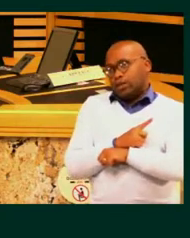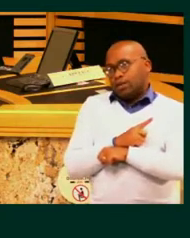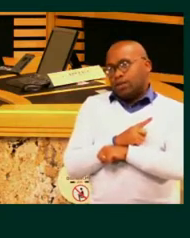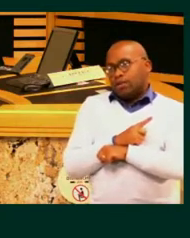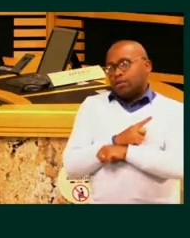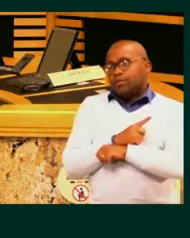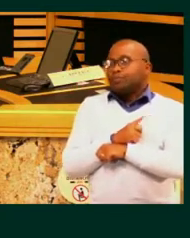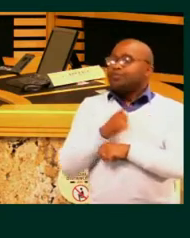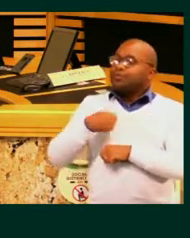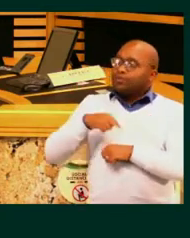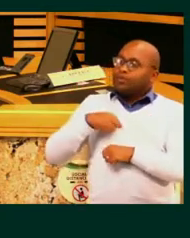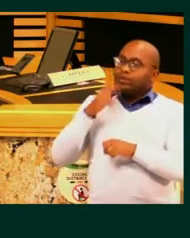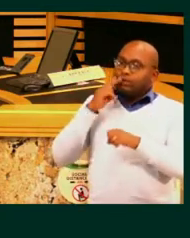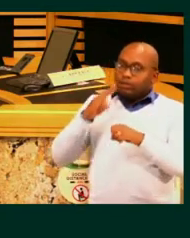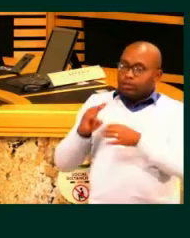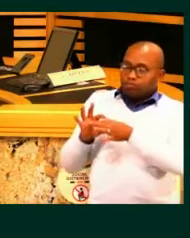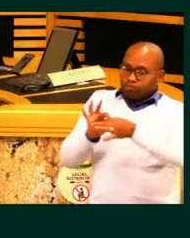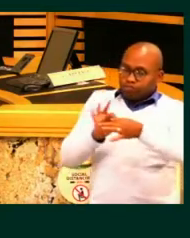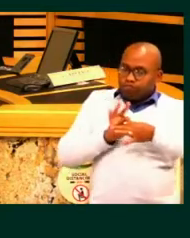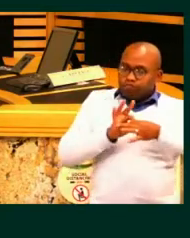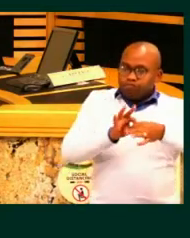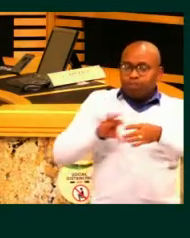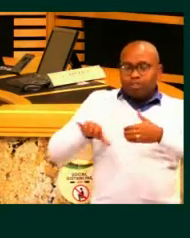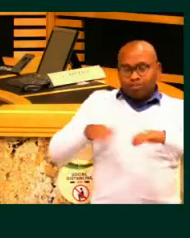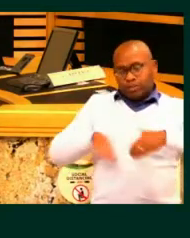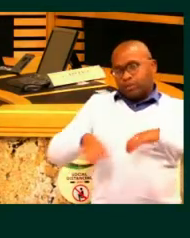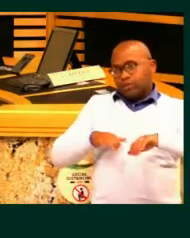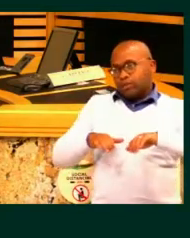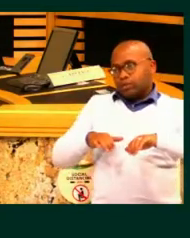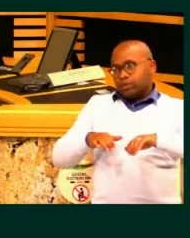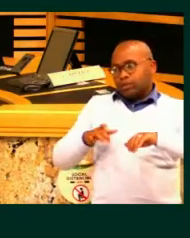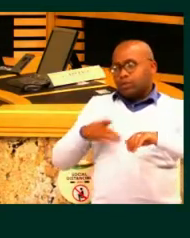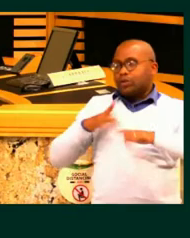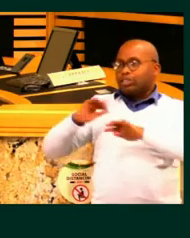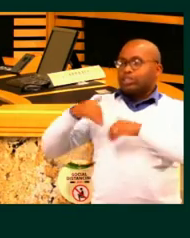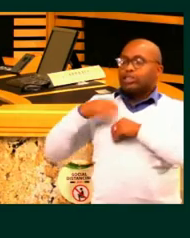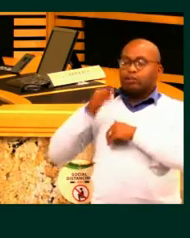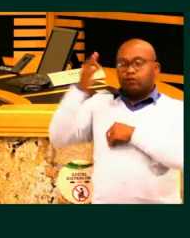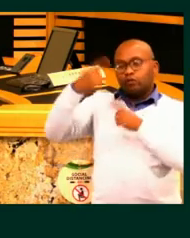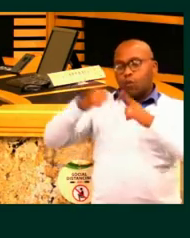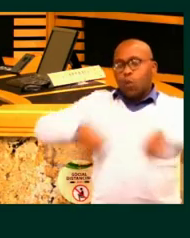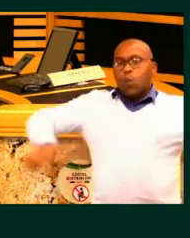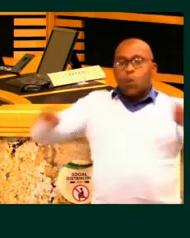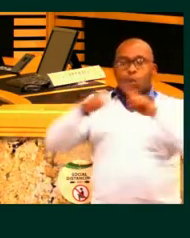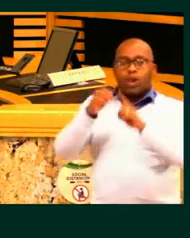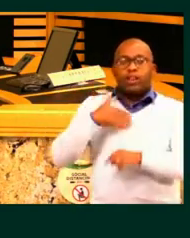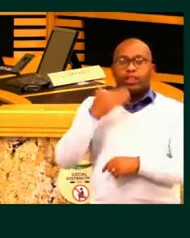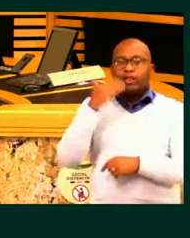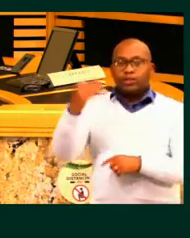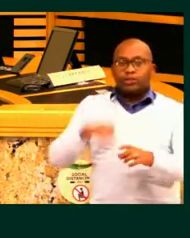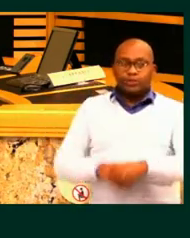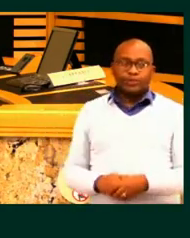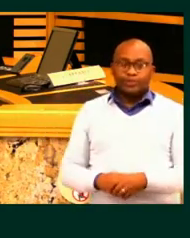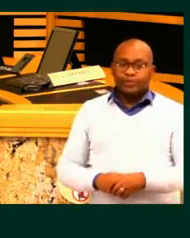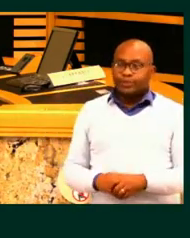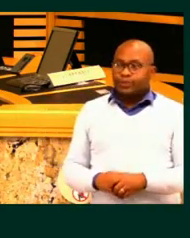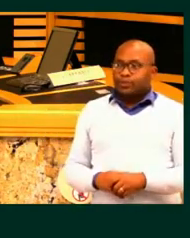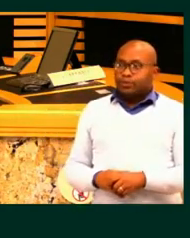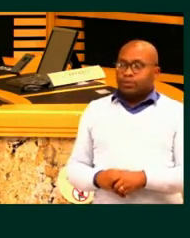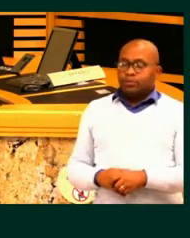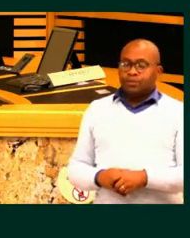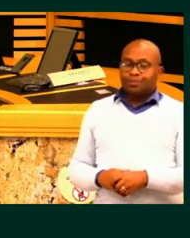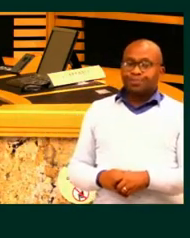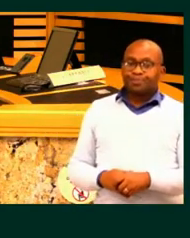collaborative actions can indeed shape a brighter safer future for all thank you thank you